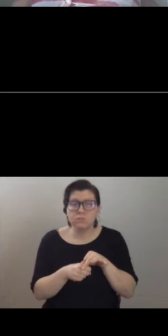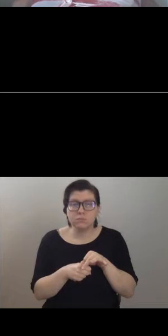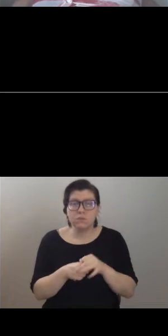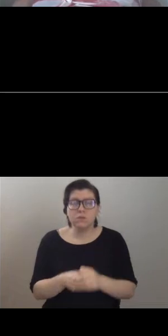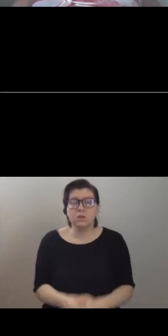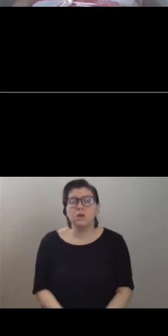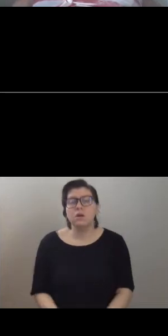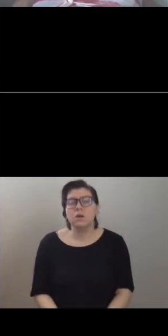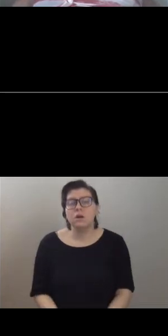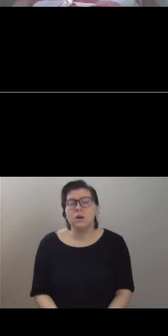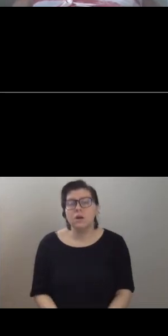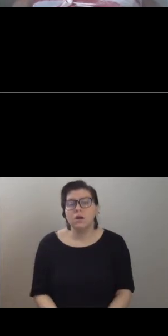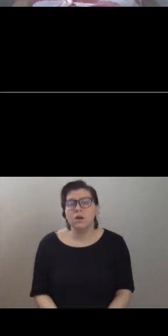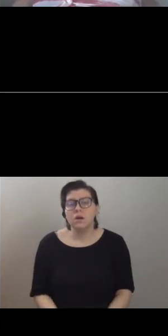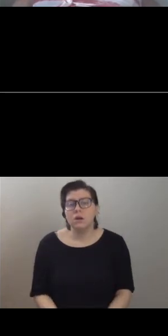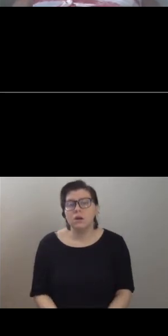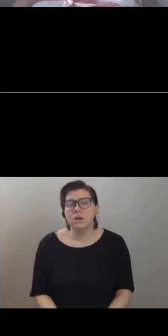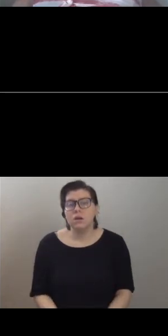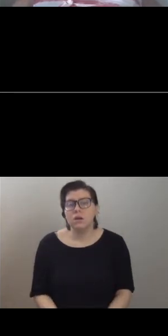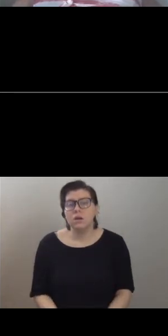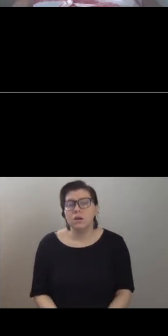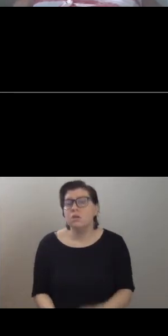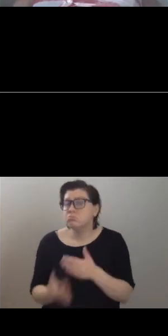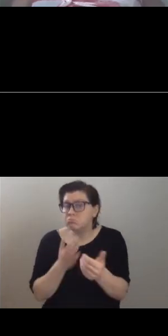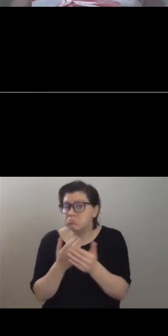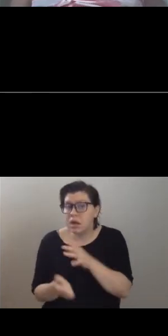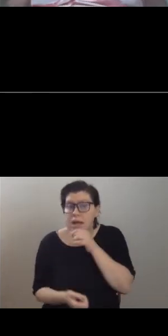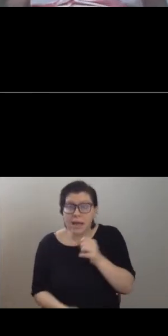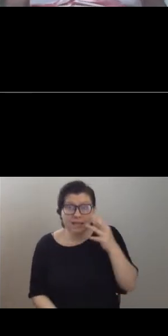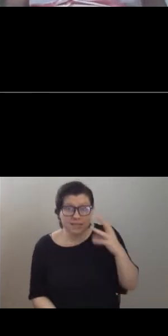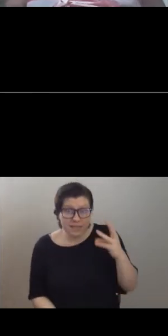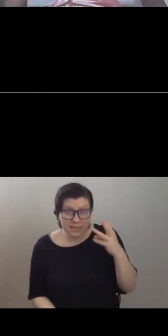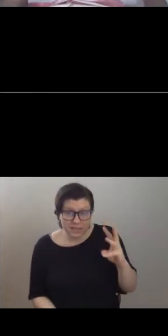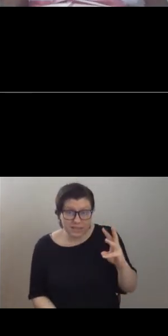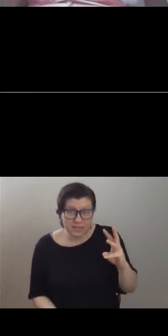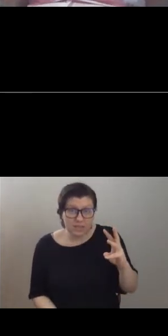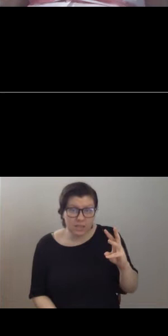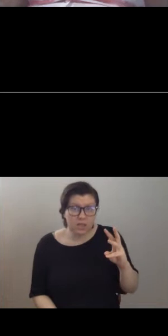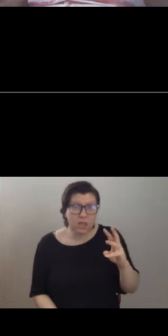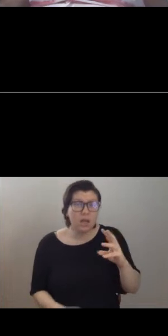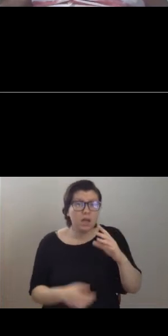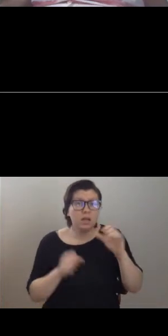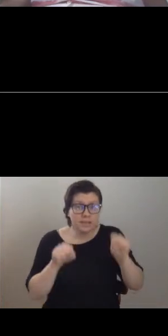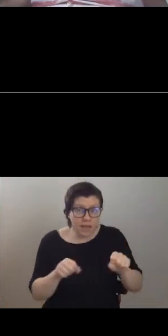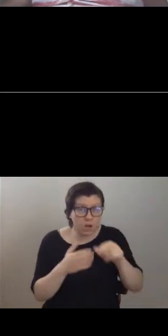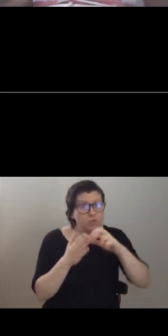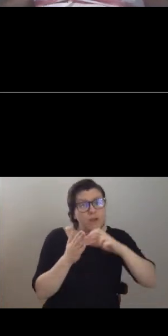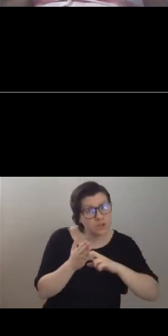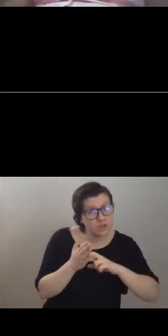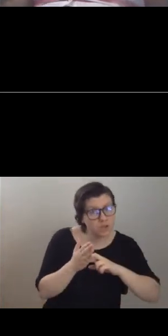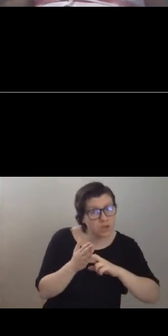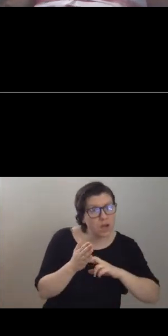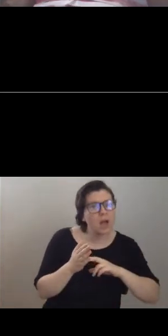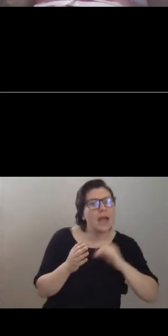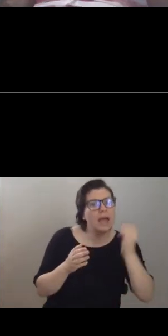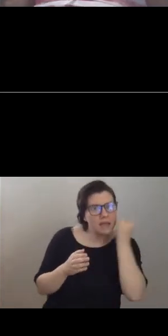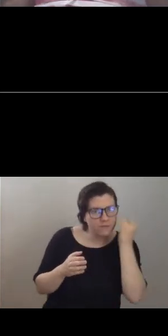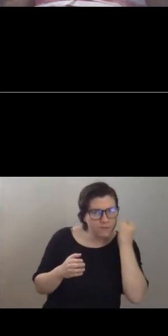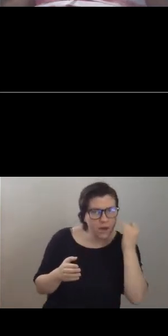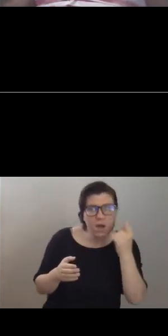I've registered even 16-year-olds, as long as by the general election, they are 18 years of